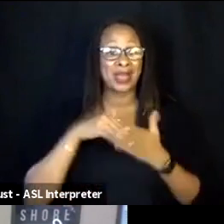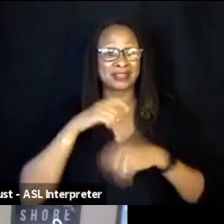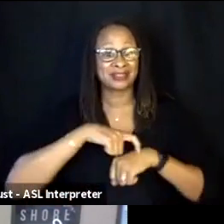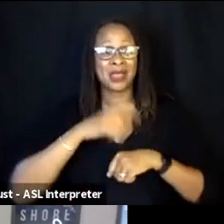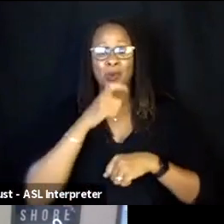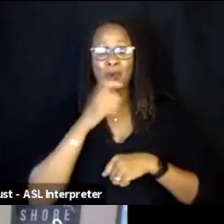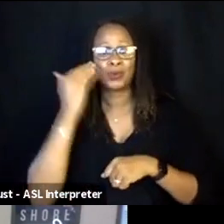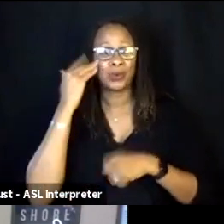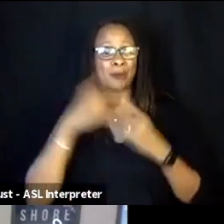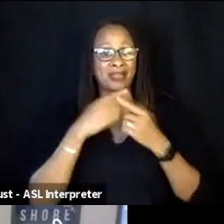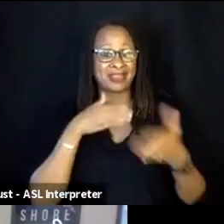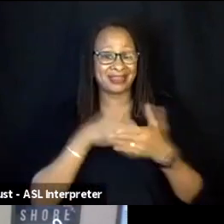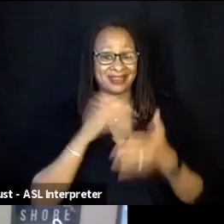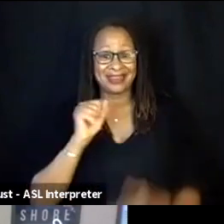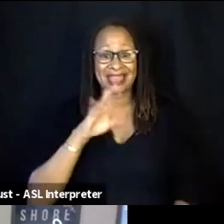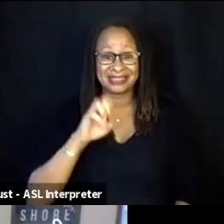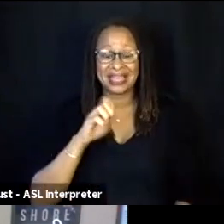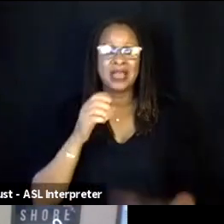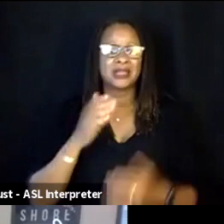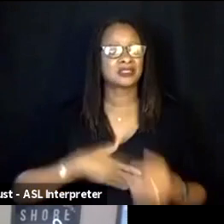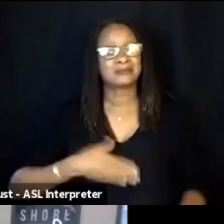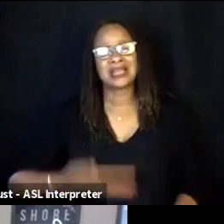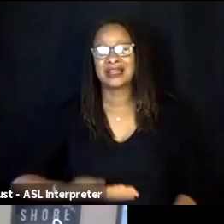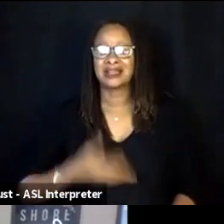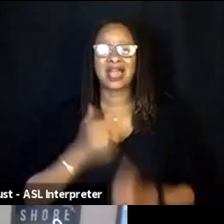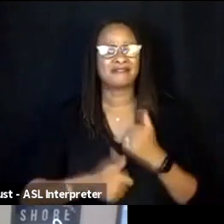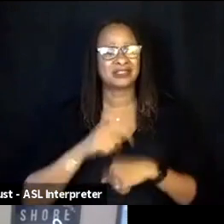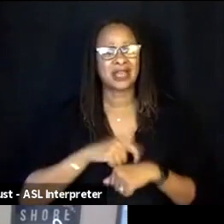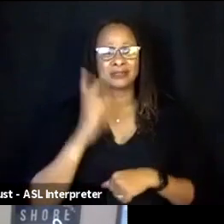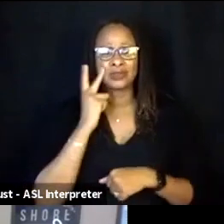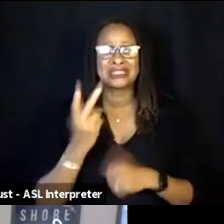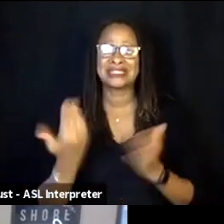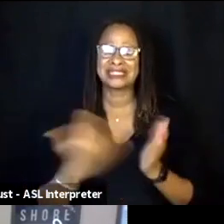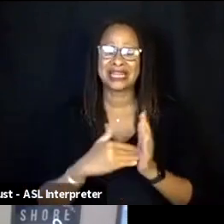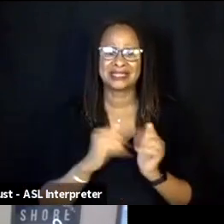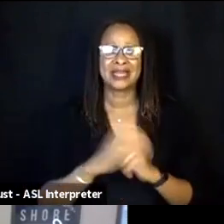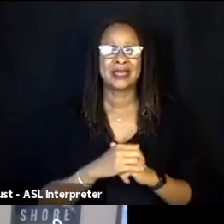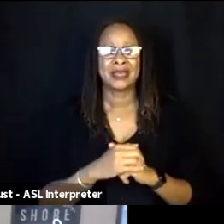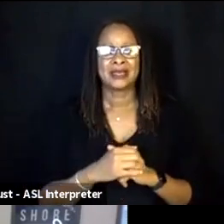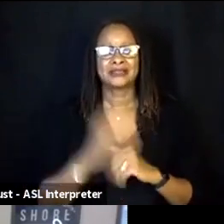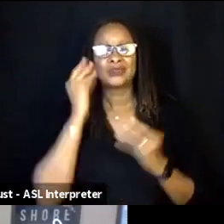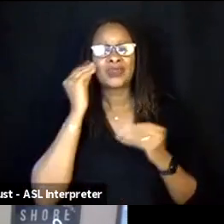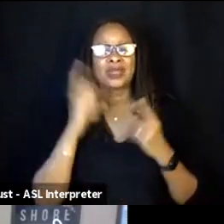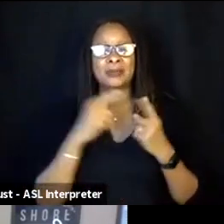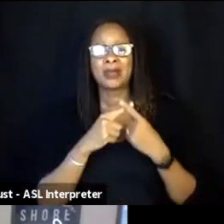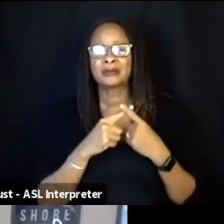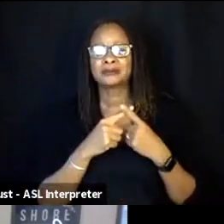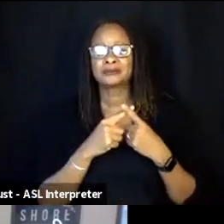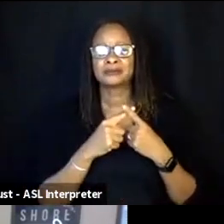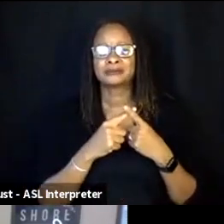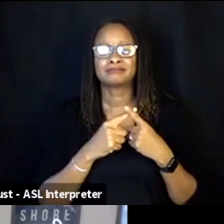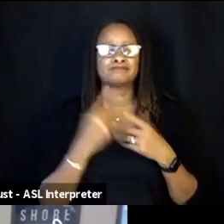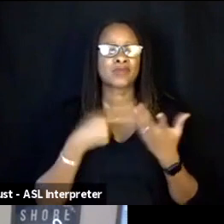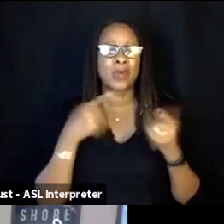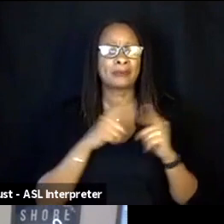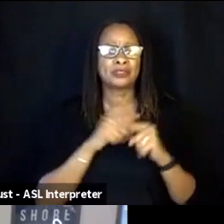knew about the case, it's so upsetting every single time to see it again, and to think about what happened